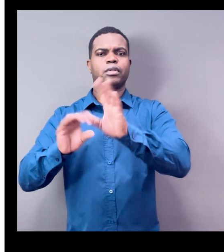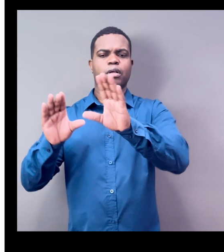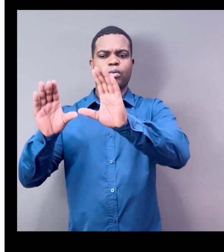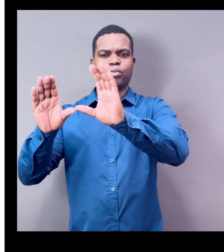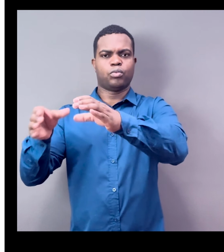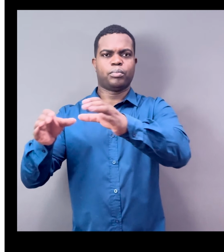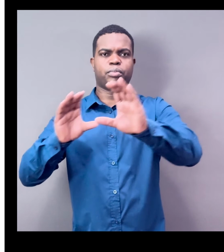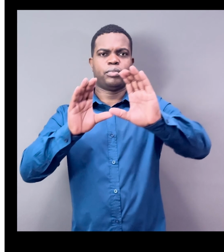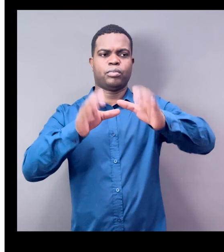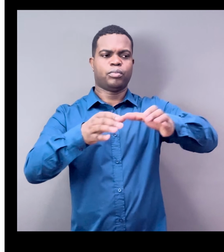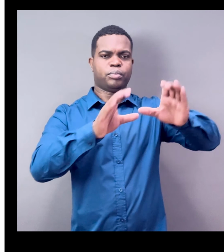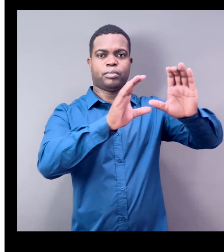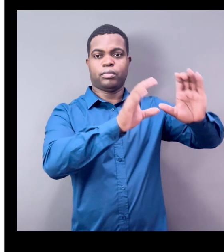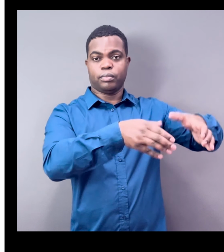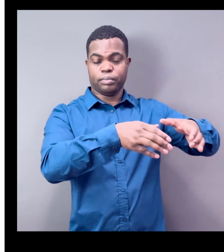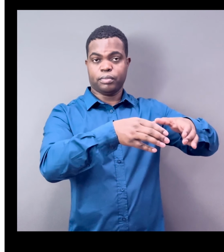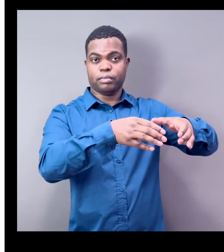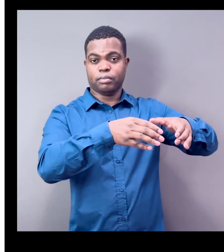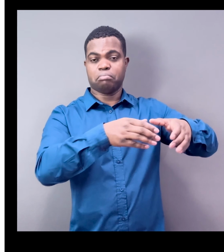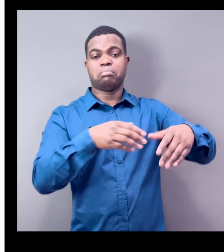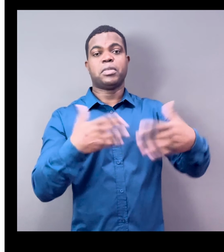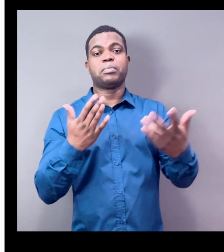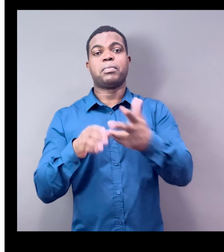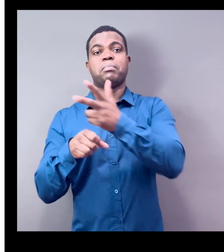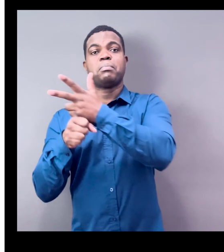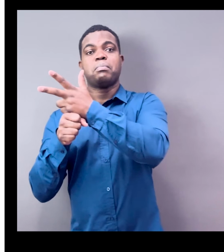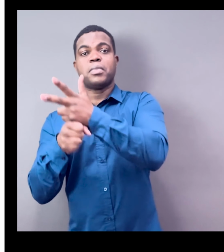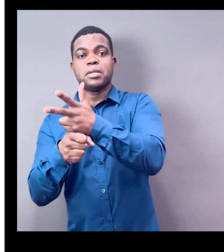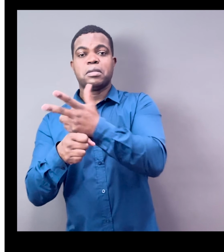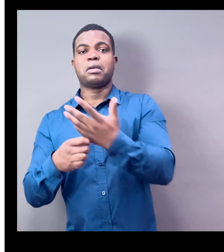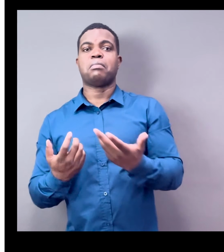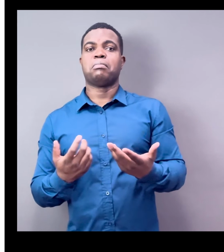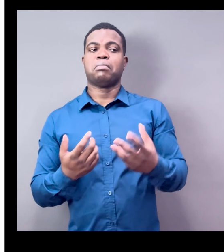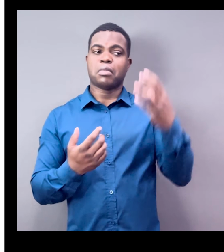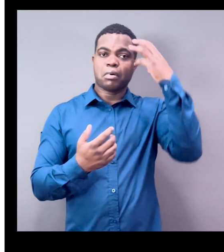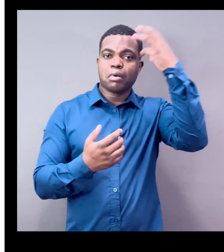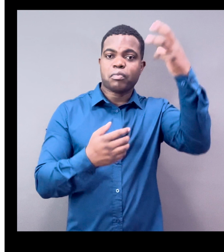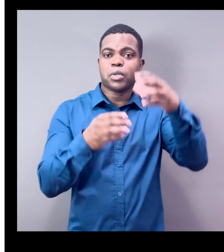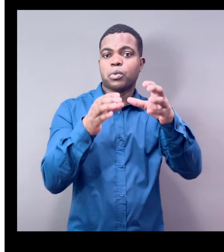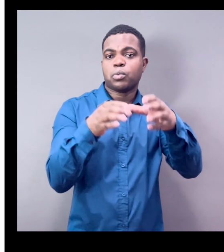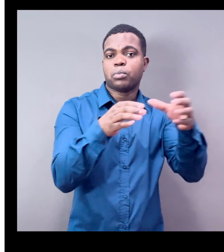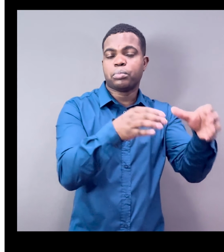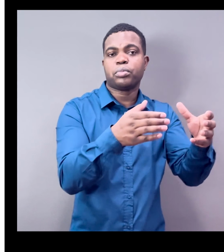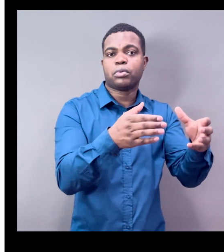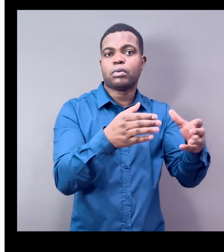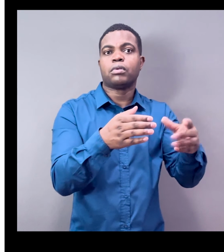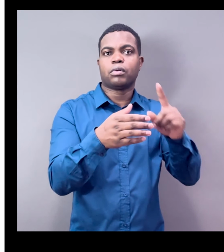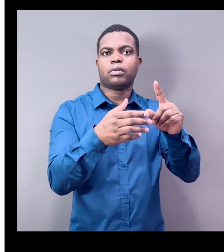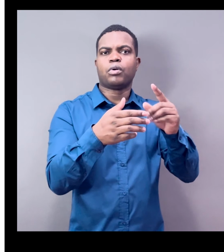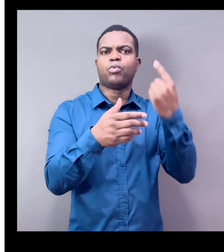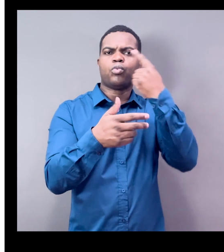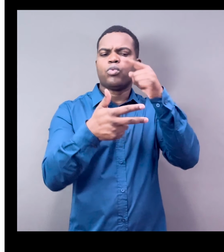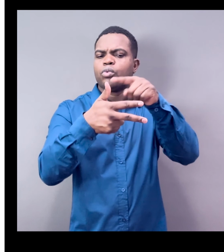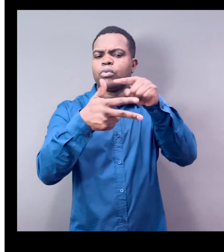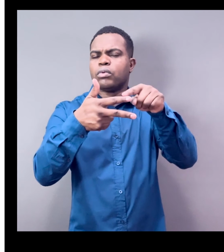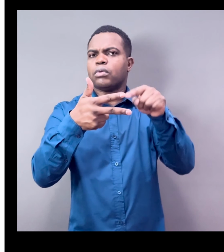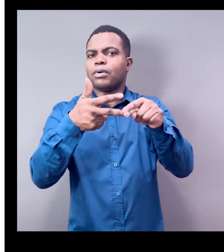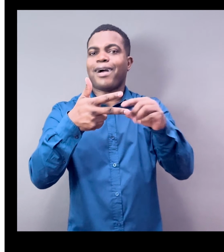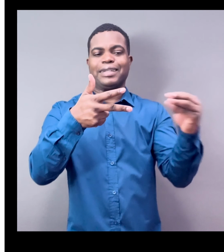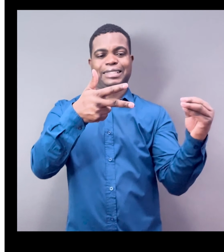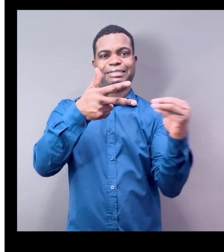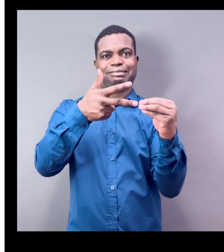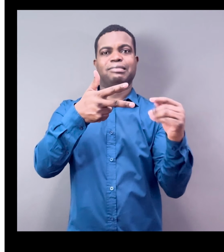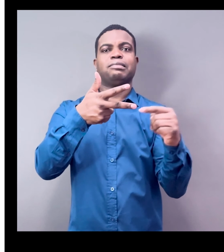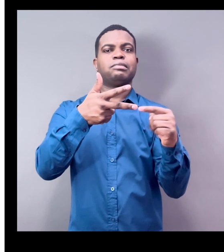these examples, the media and the government agencies falls under key stakeholders